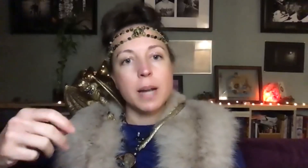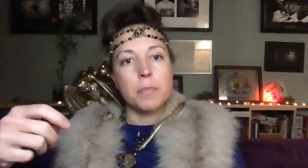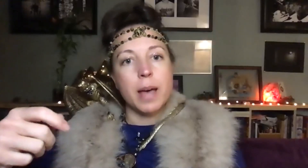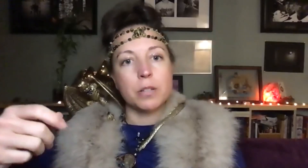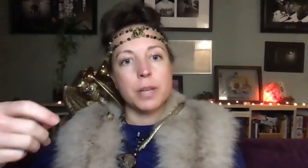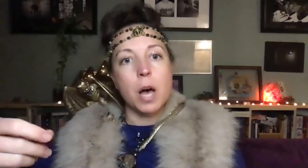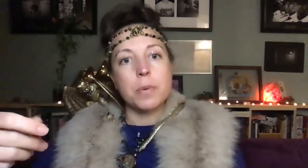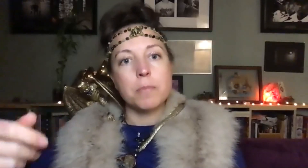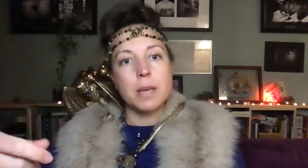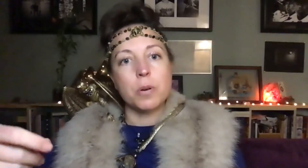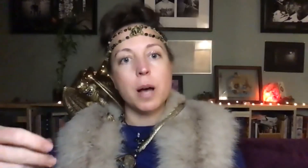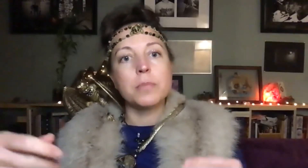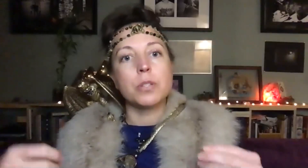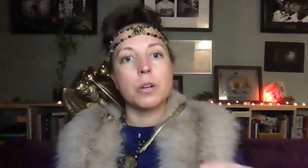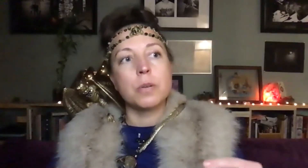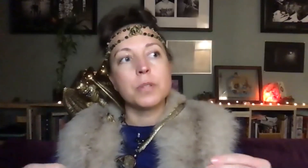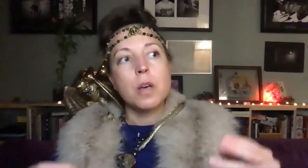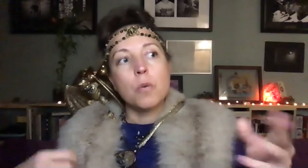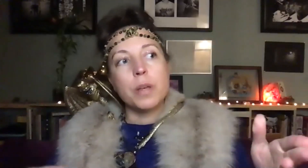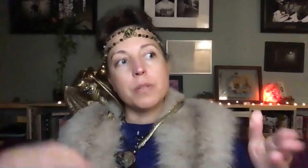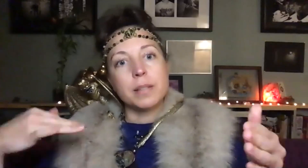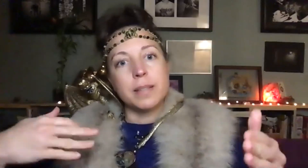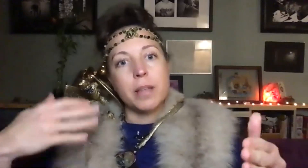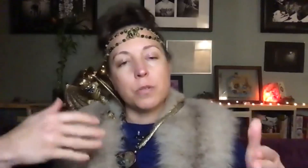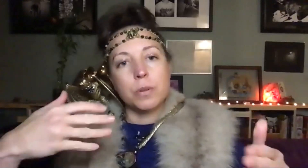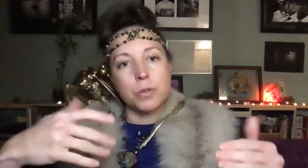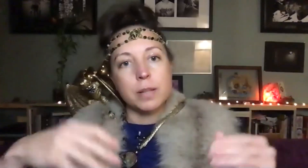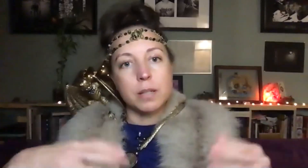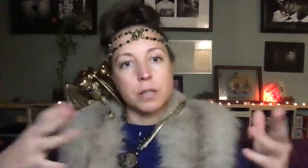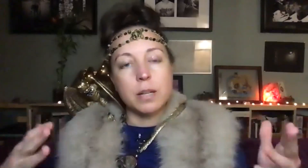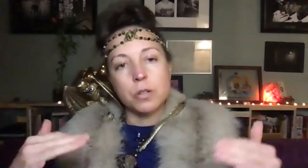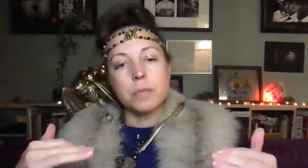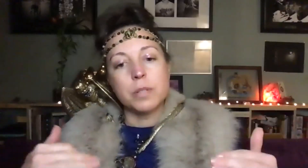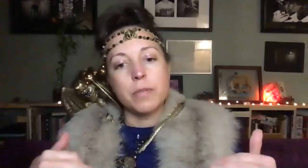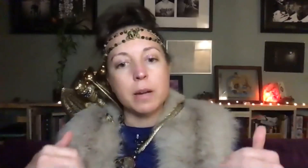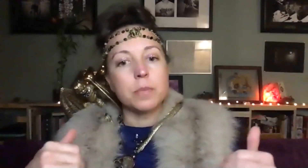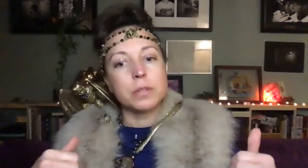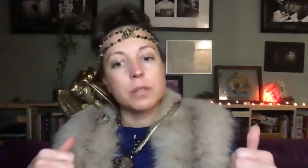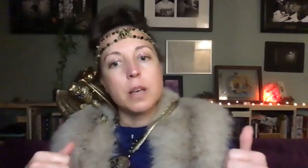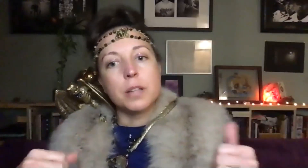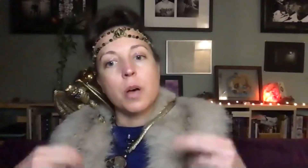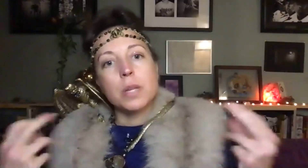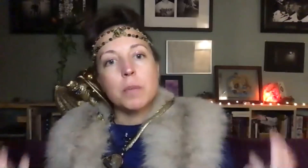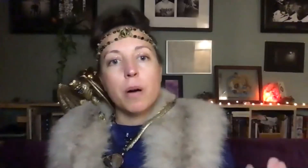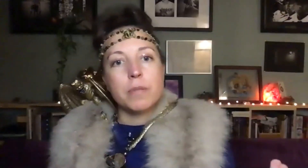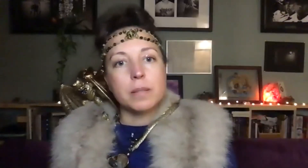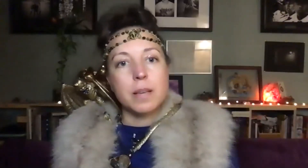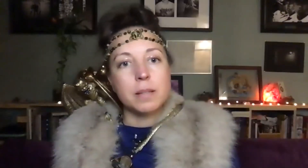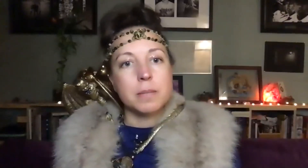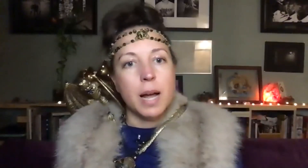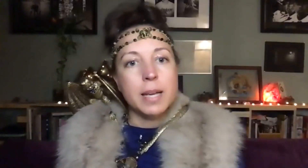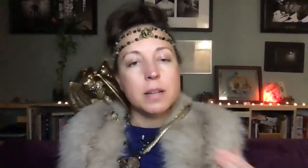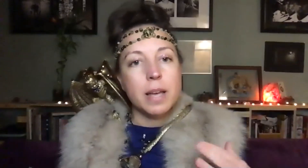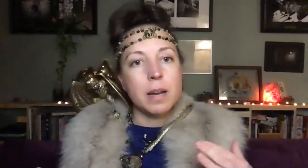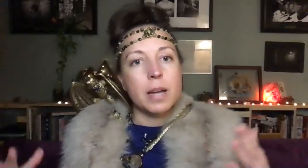might not be actually helping people come to terms with this death doula transition in terms of animals. And so I would keep all of these things